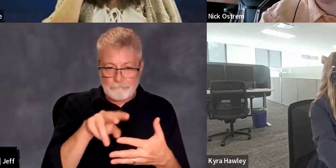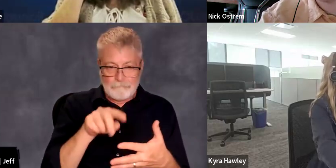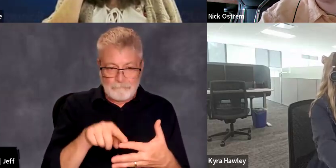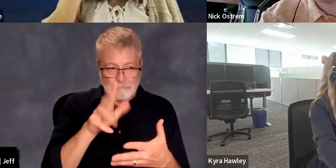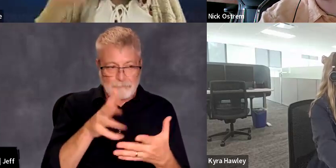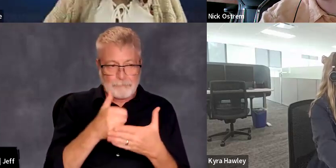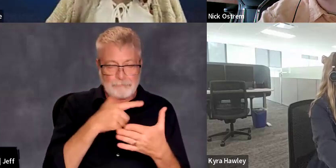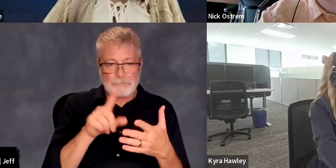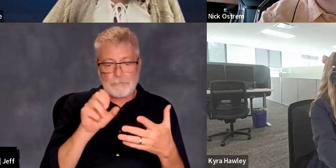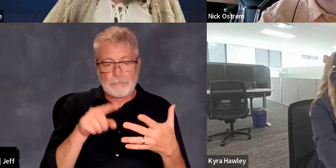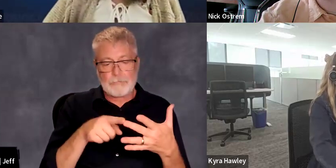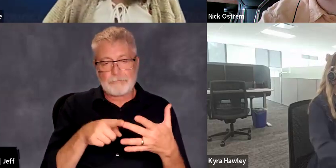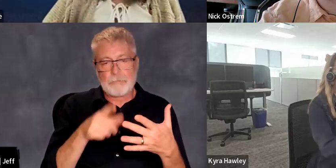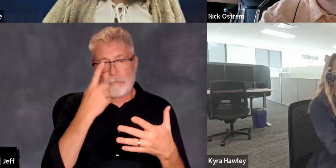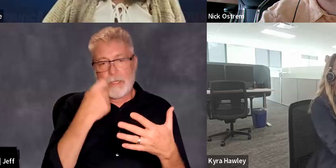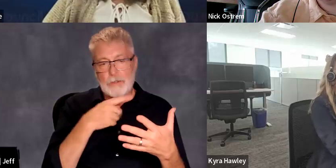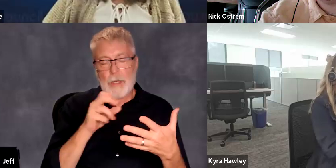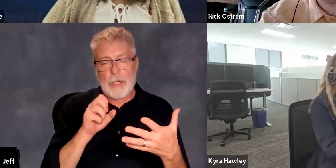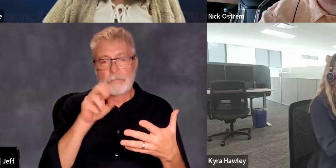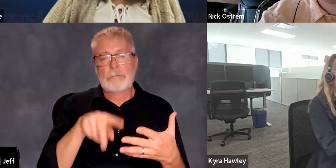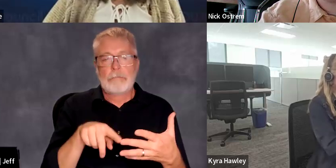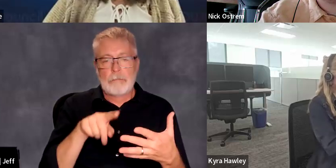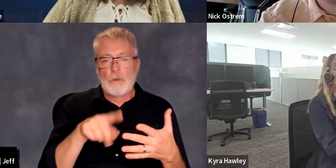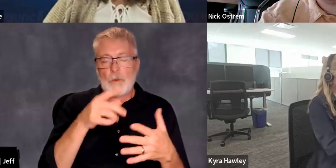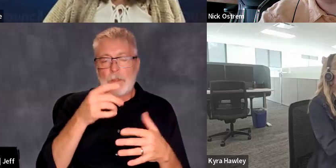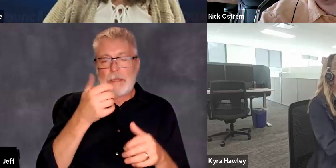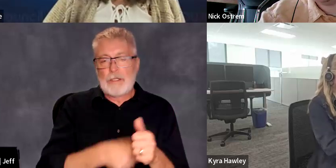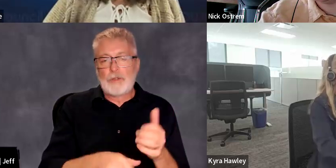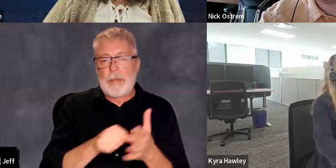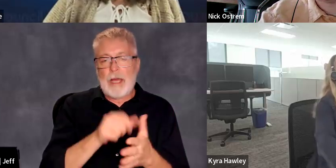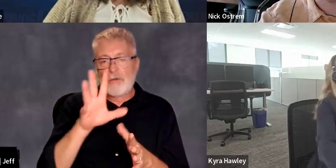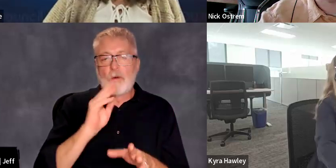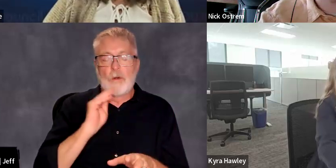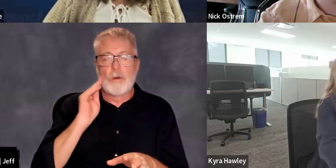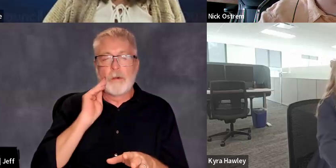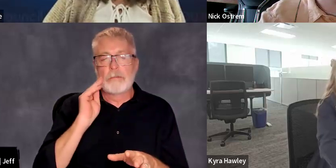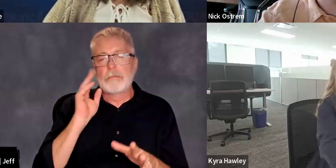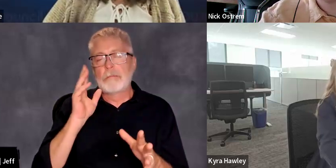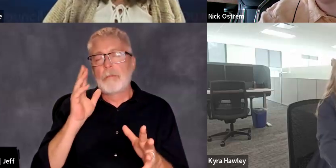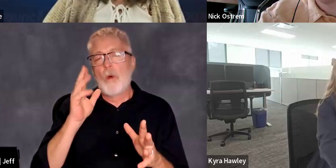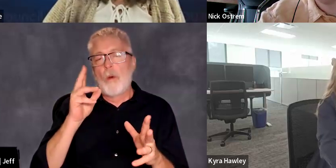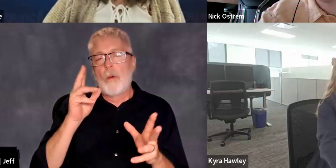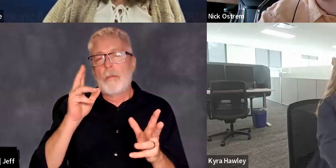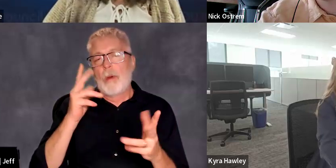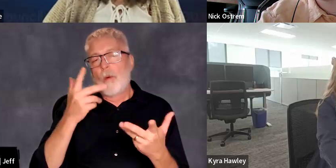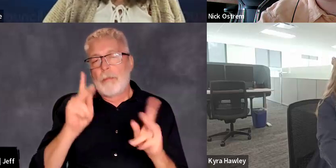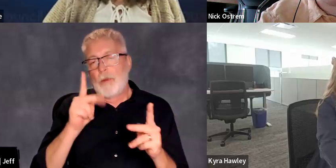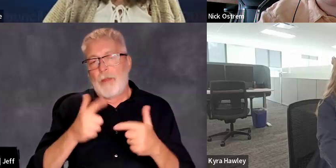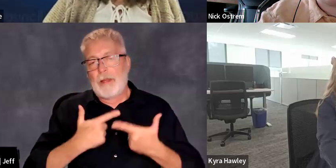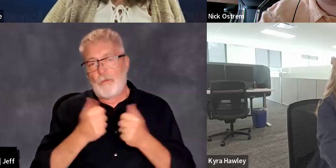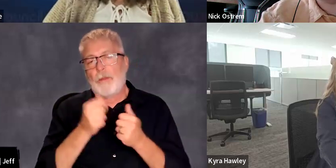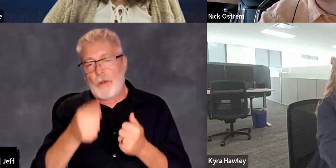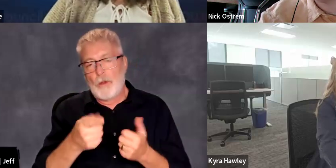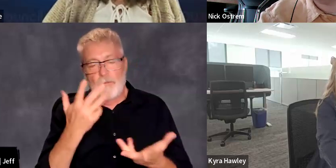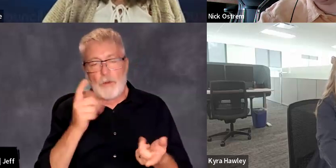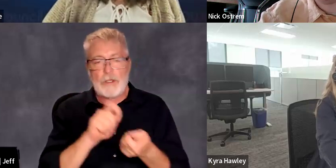step 3 because you'll be able to jump to the individual pages for your household members. So if you need to, you know, change